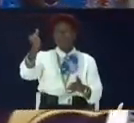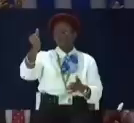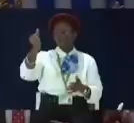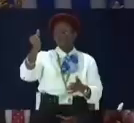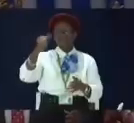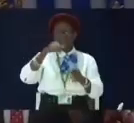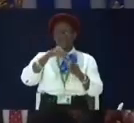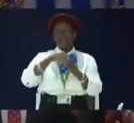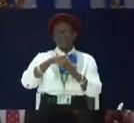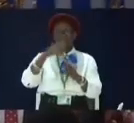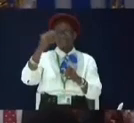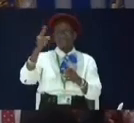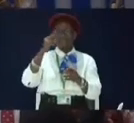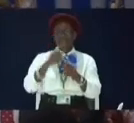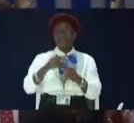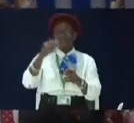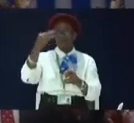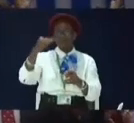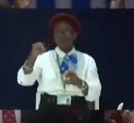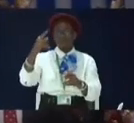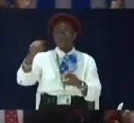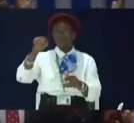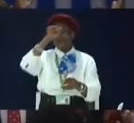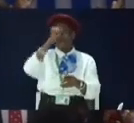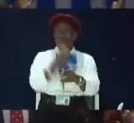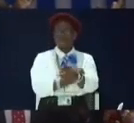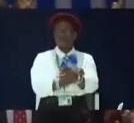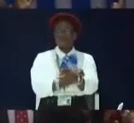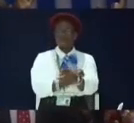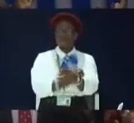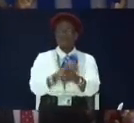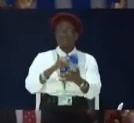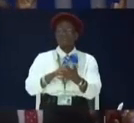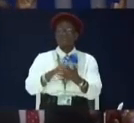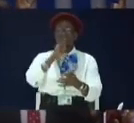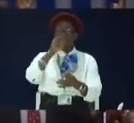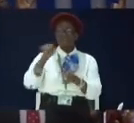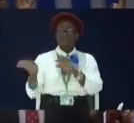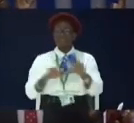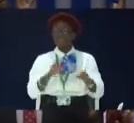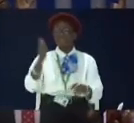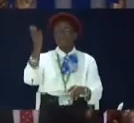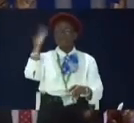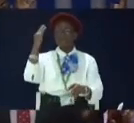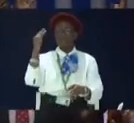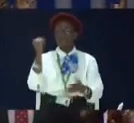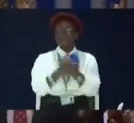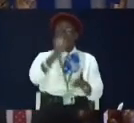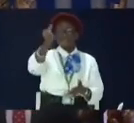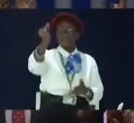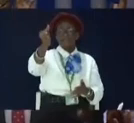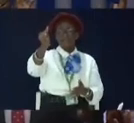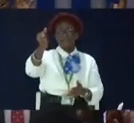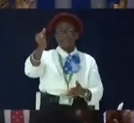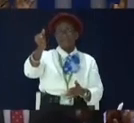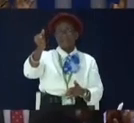In the name of the Son, it is done. Ni orúkọ ti ọmọ, àṣẹ ti